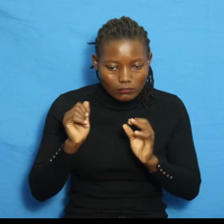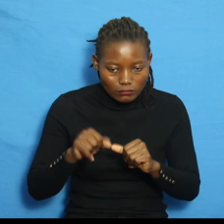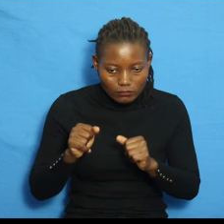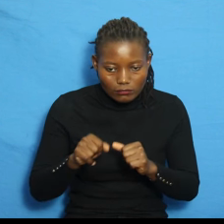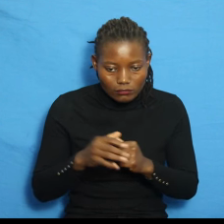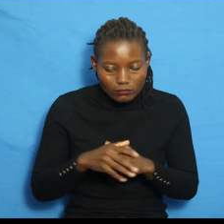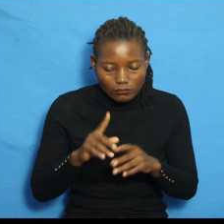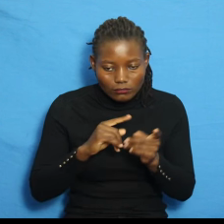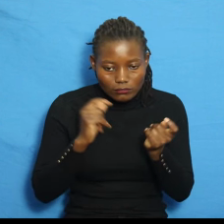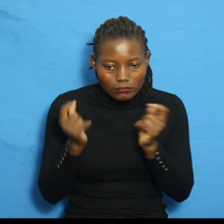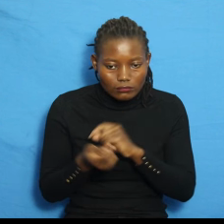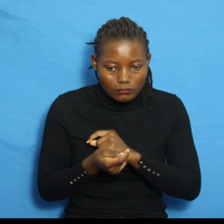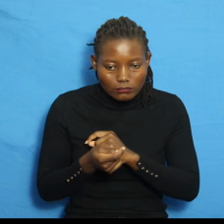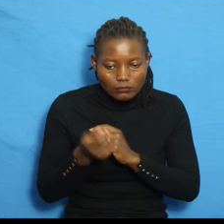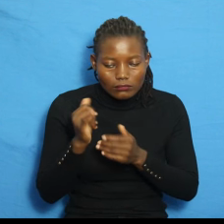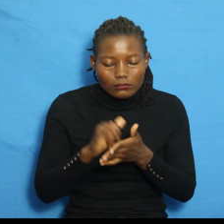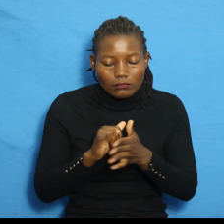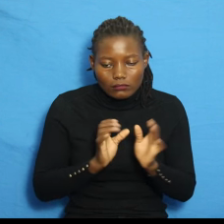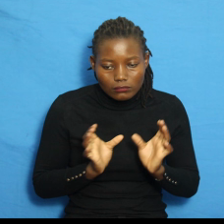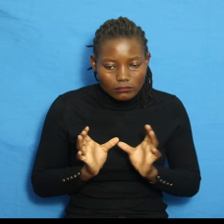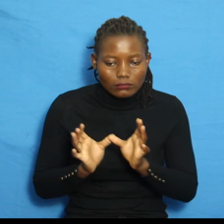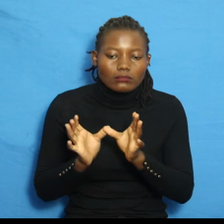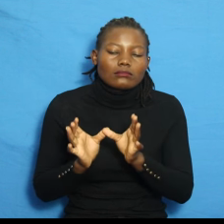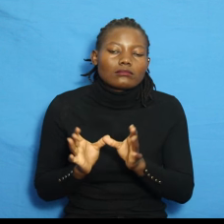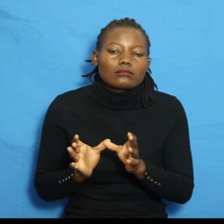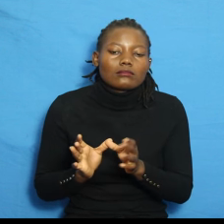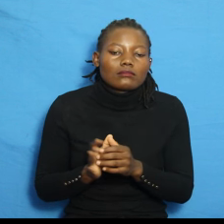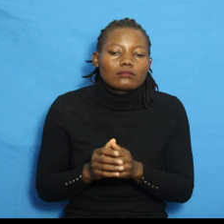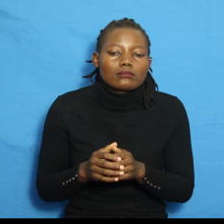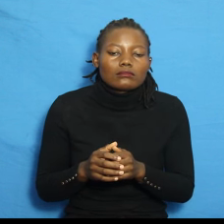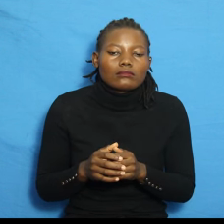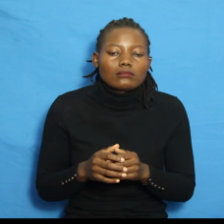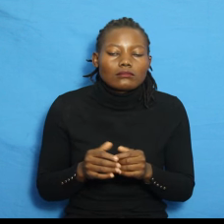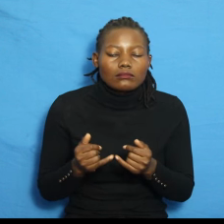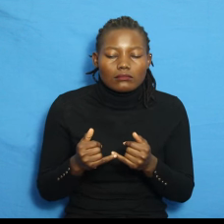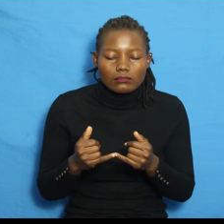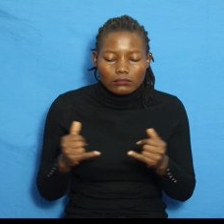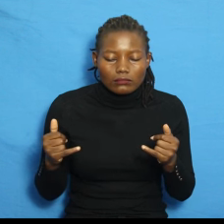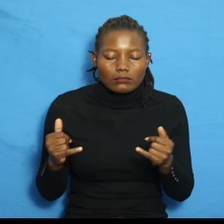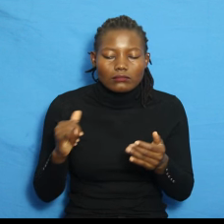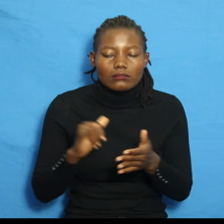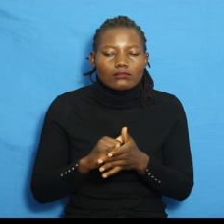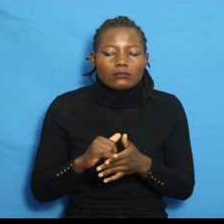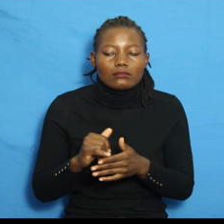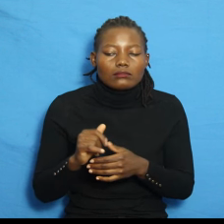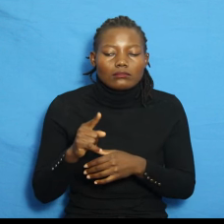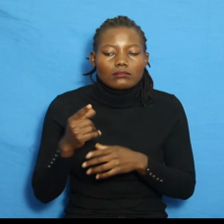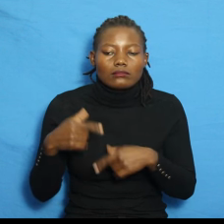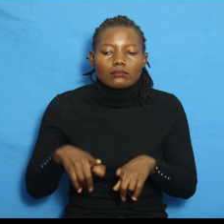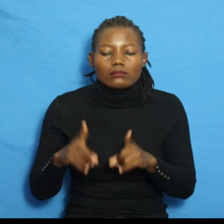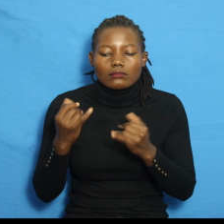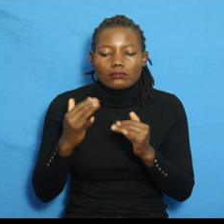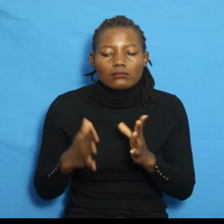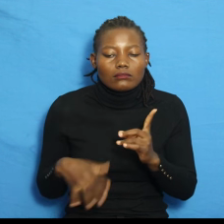very important so that you can be able to transfer that force